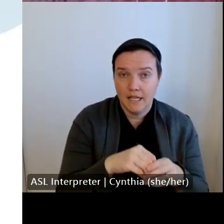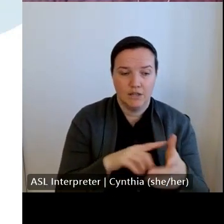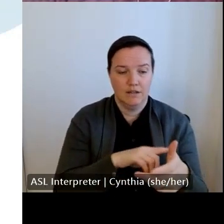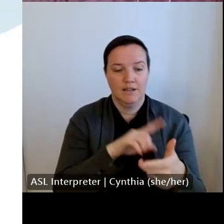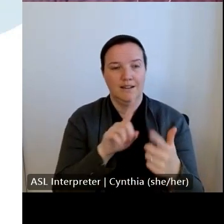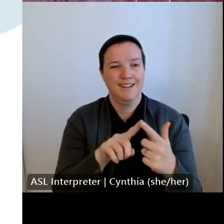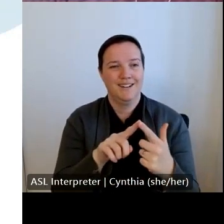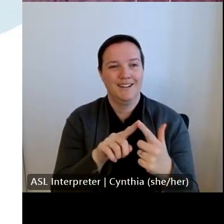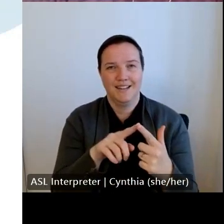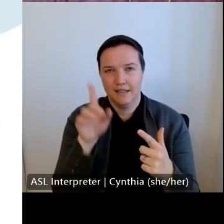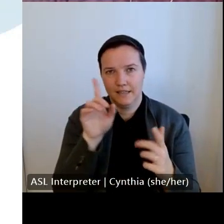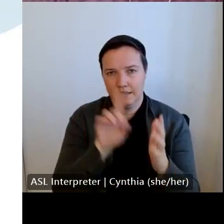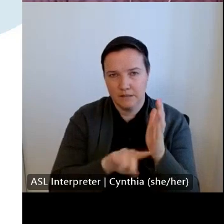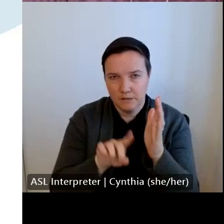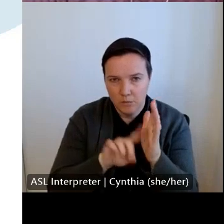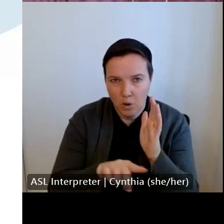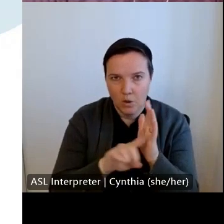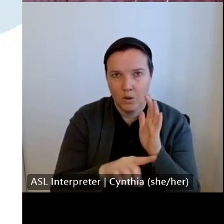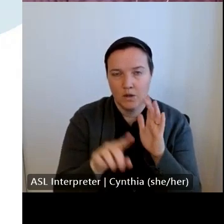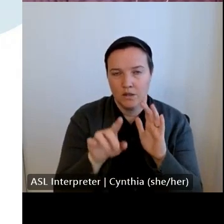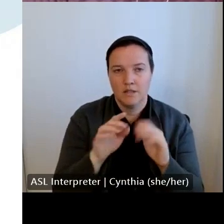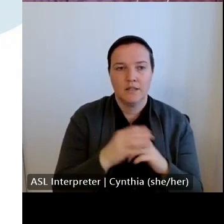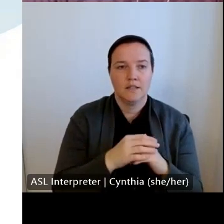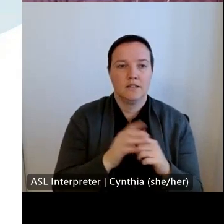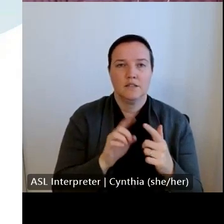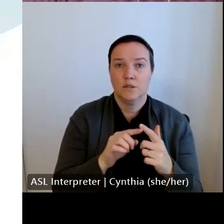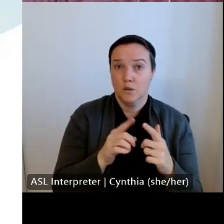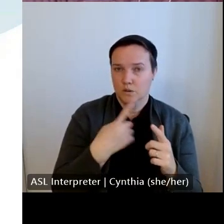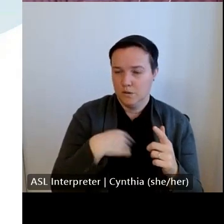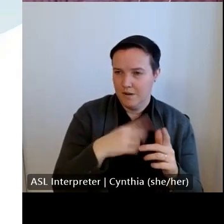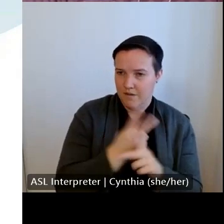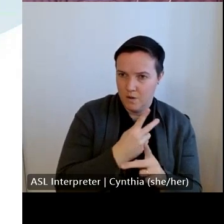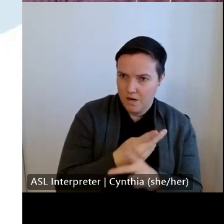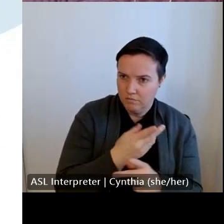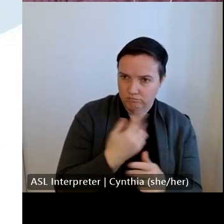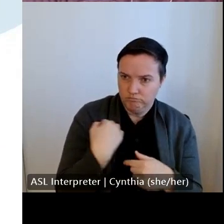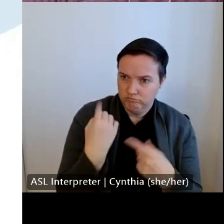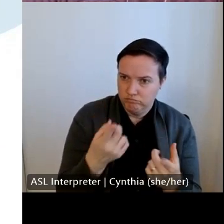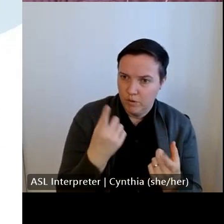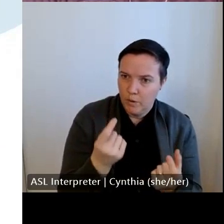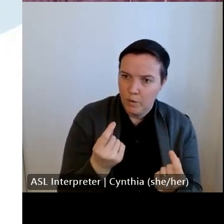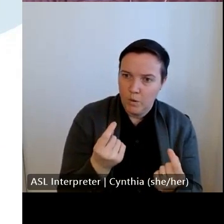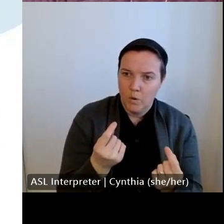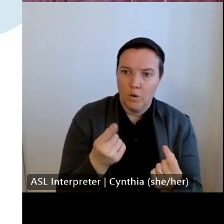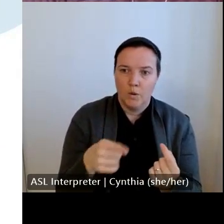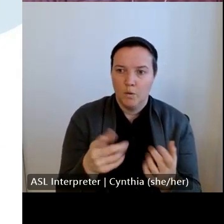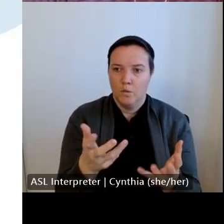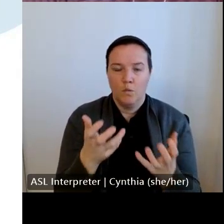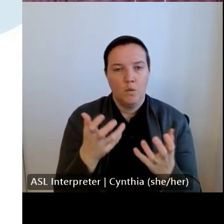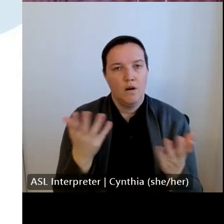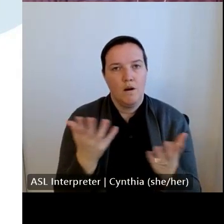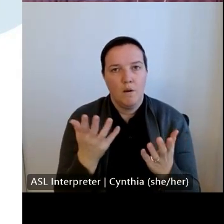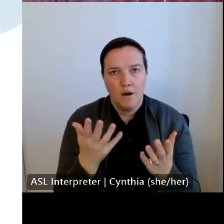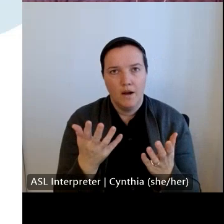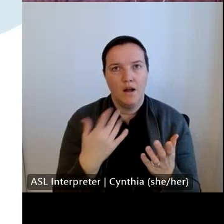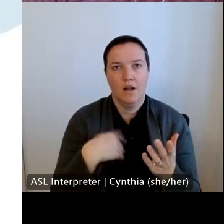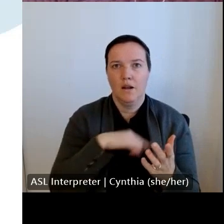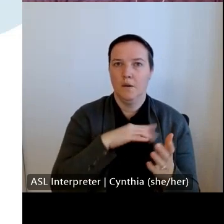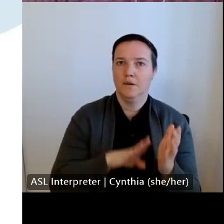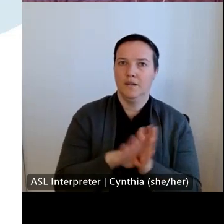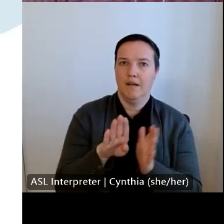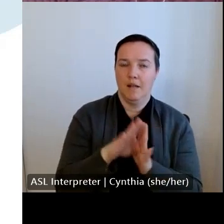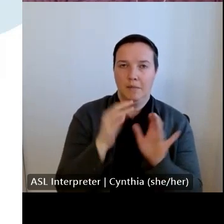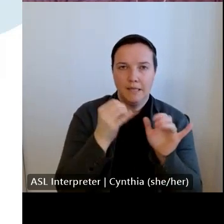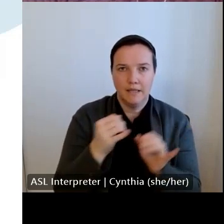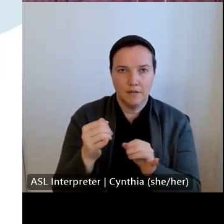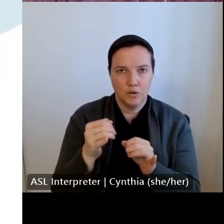understand where the job seekers are at in their employment journey, and together we develop an individualized employment action